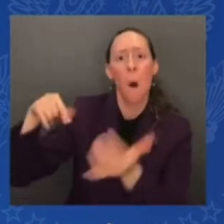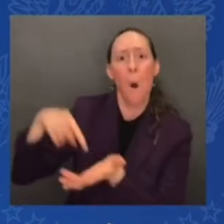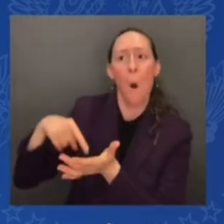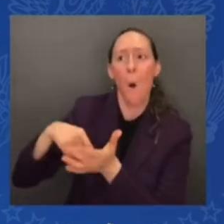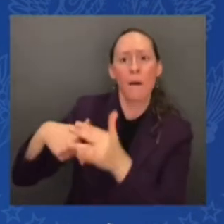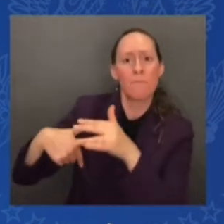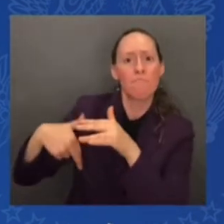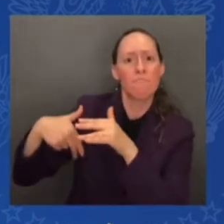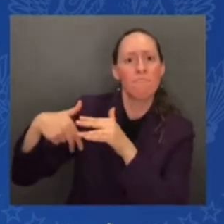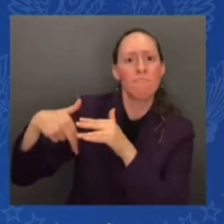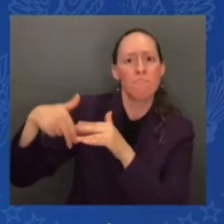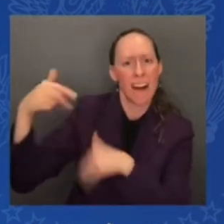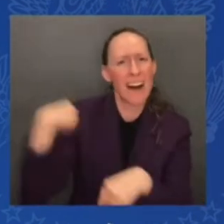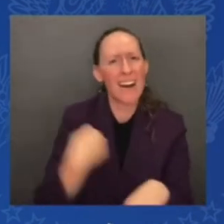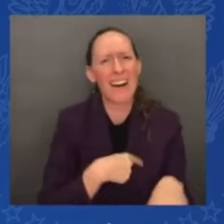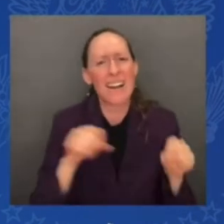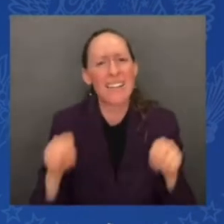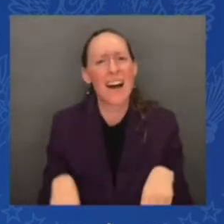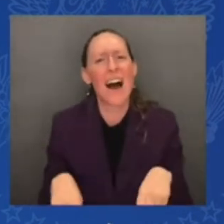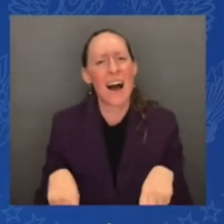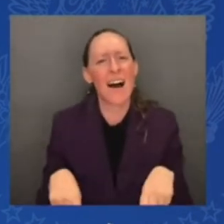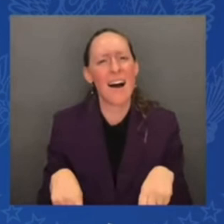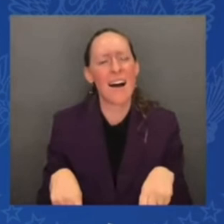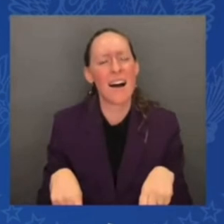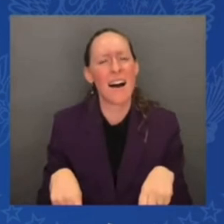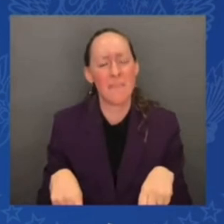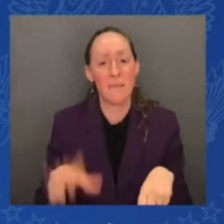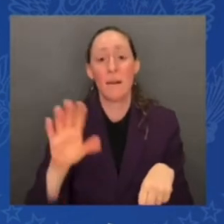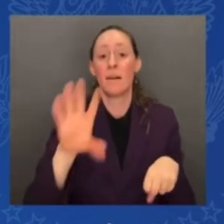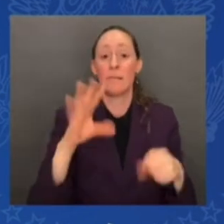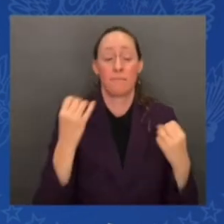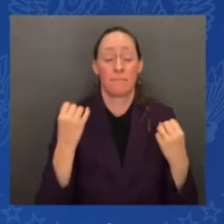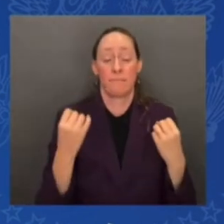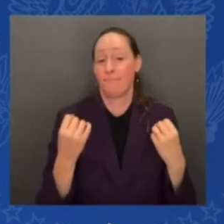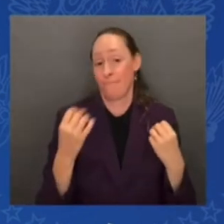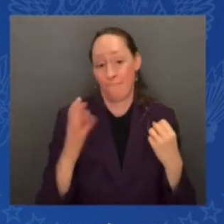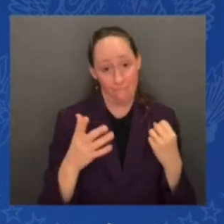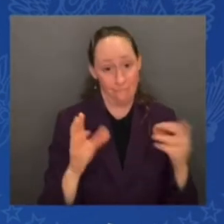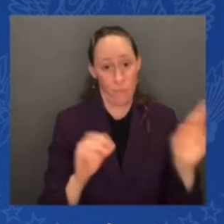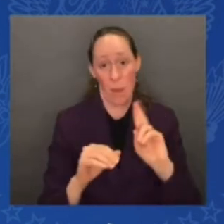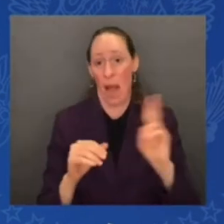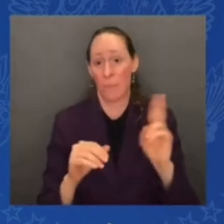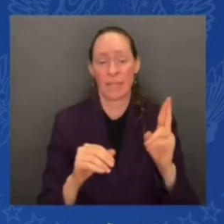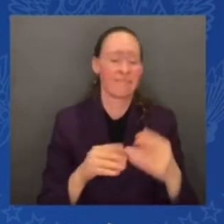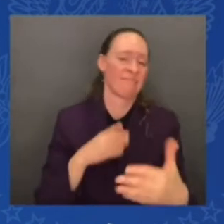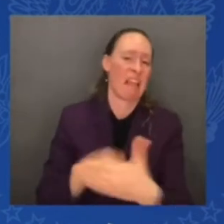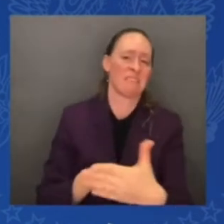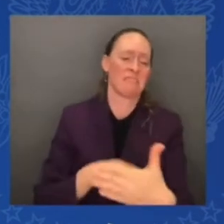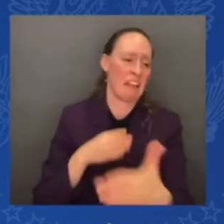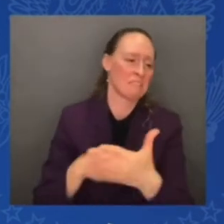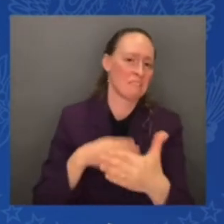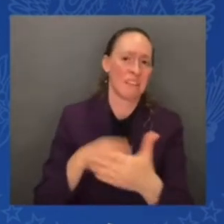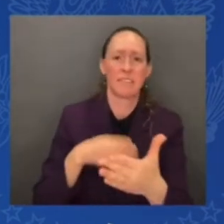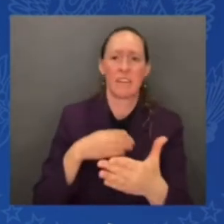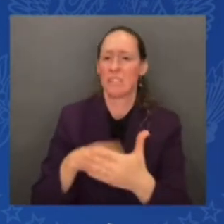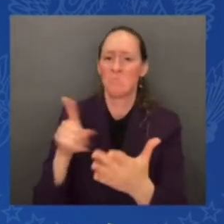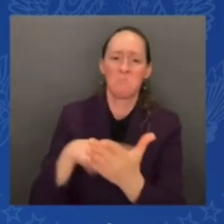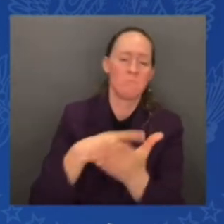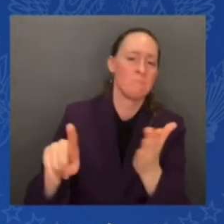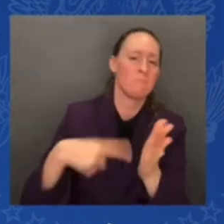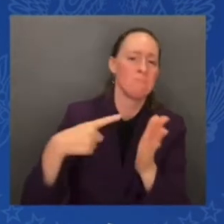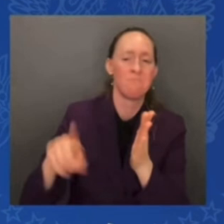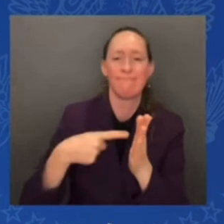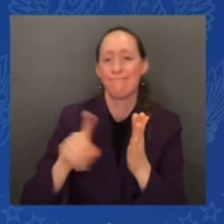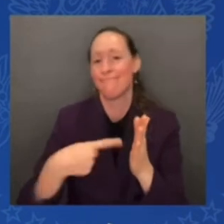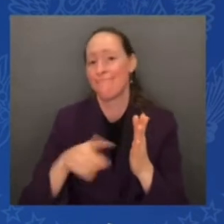majority voted against the bipartisan infrastructure law. But that hadn't stopped them from claiming credit. Now the billions of dollars and thousands